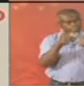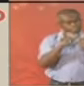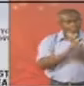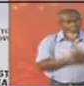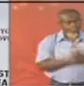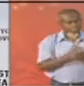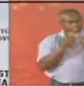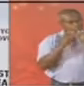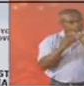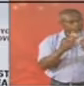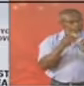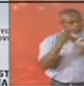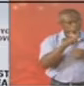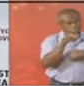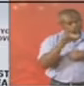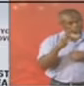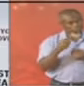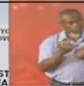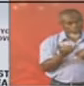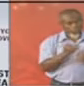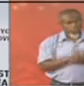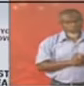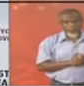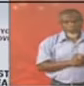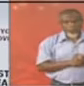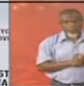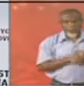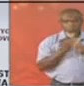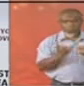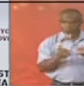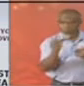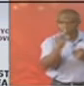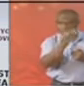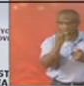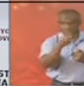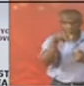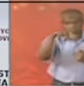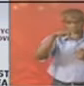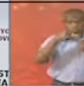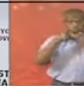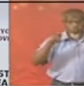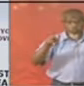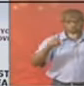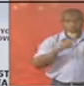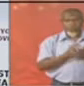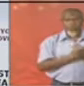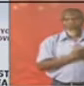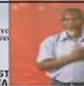questions. Thank you very much. We go now to AZP News, please.